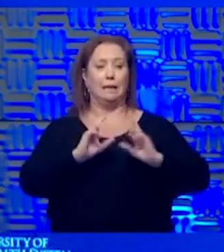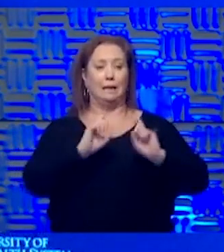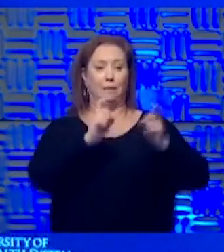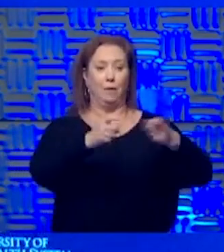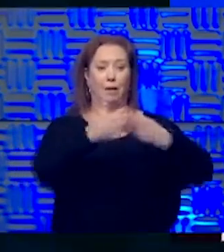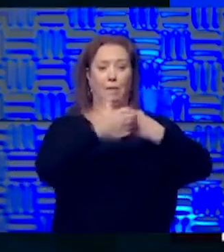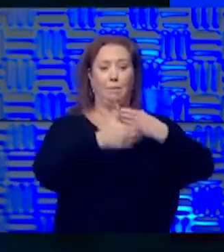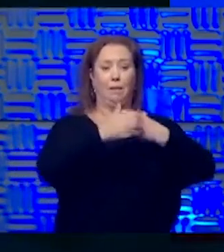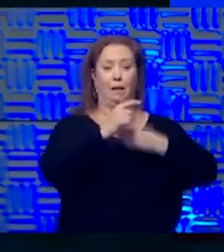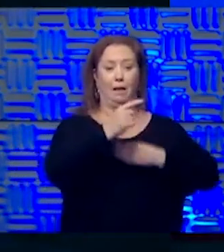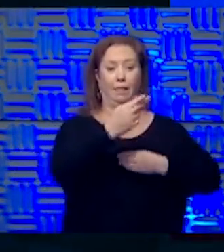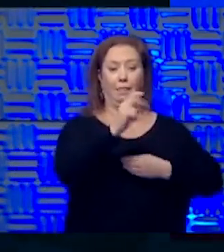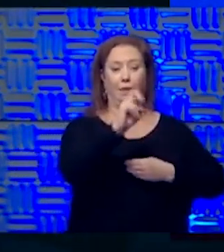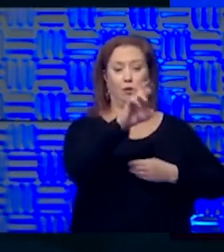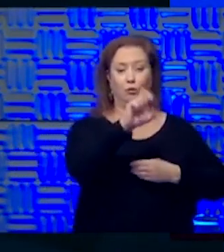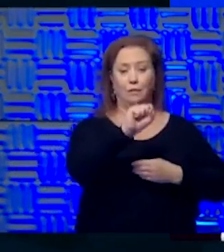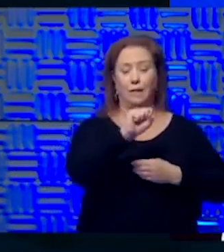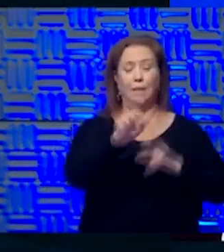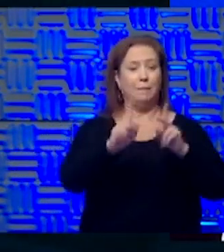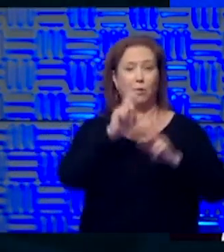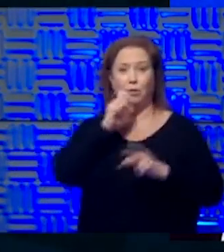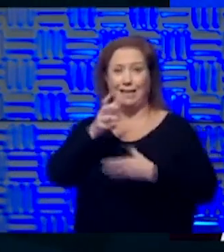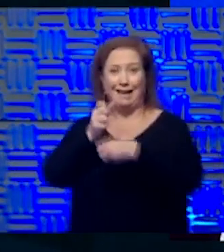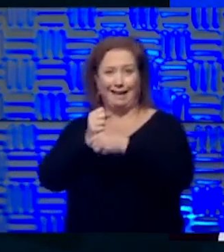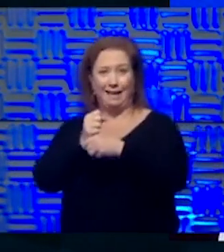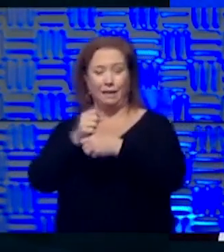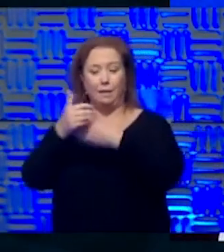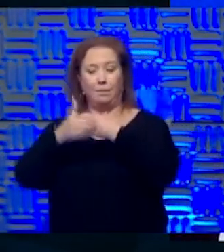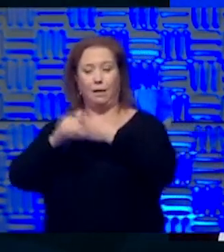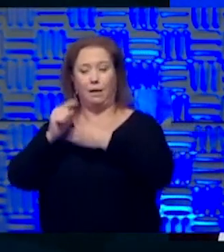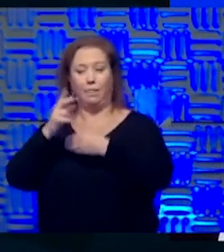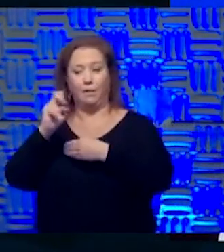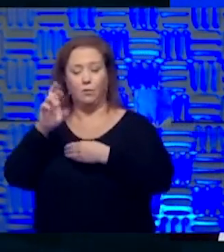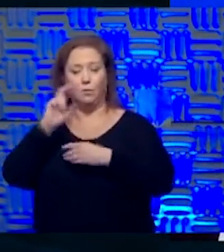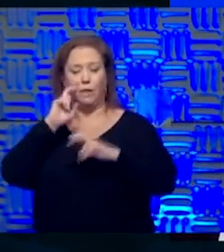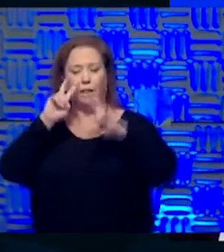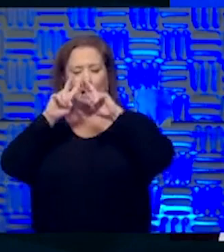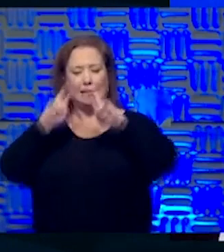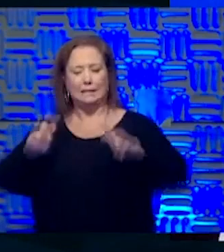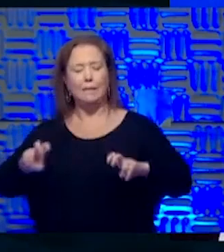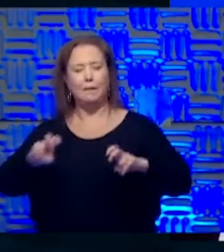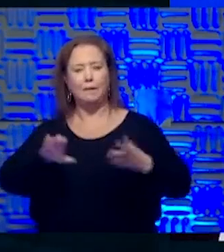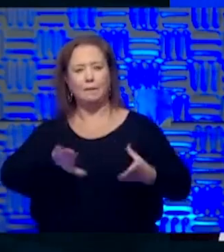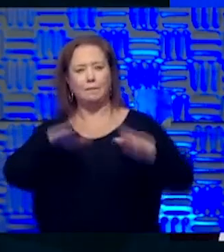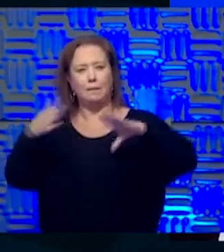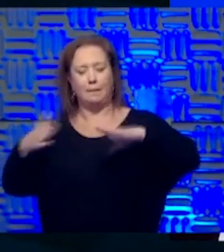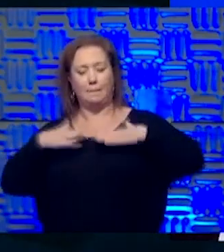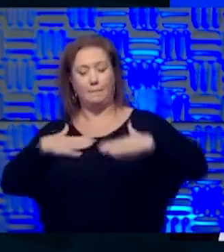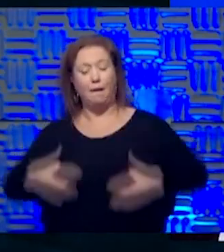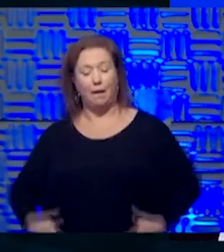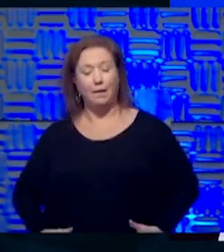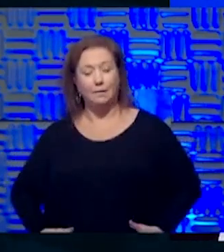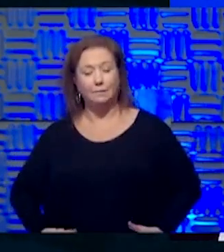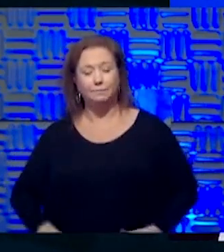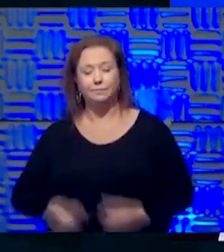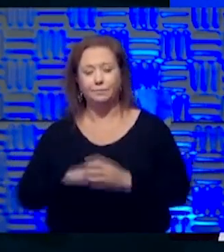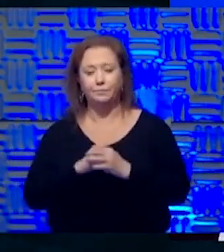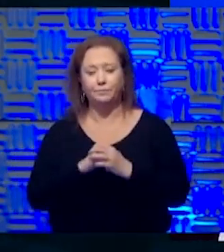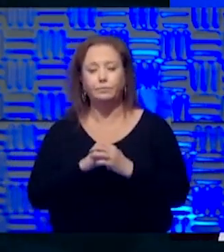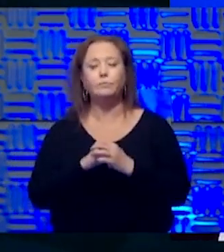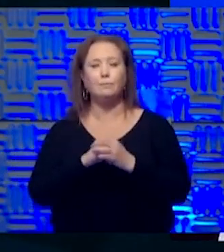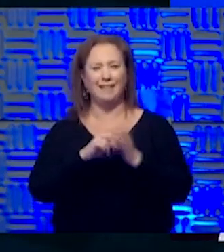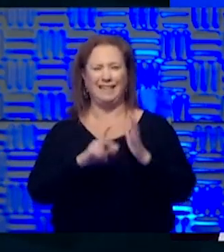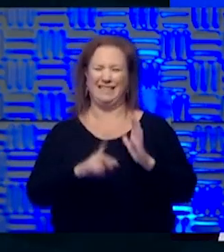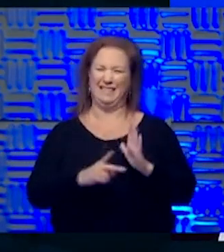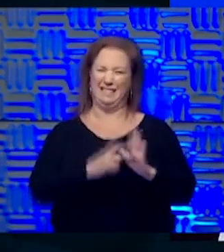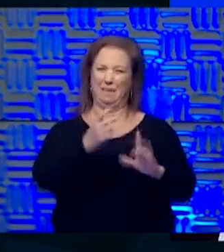those who had not when they went back and looked at some of the autopsy data. Yeah, and if I could add, too, that we think that's probably a double